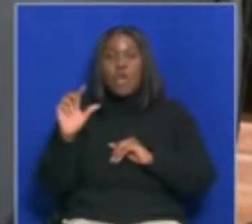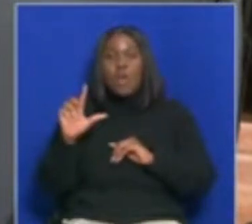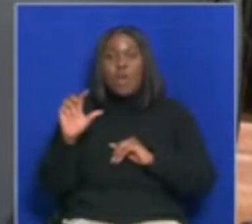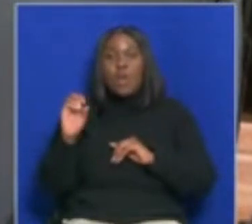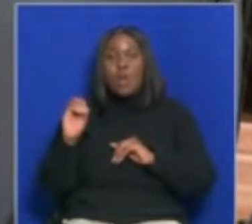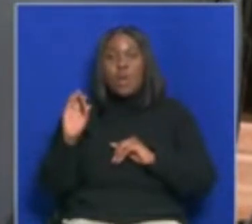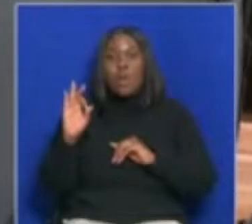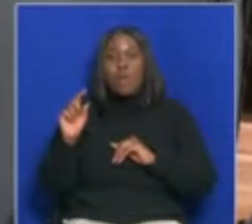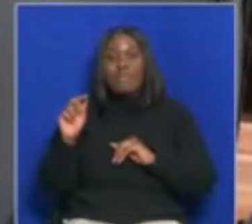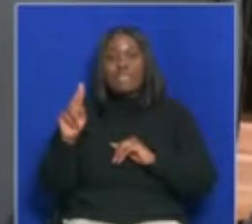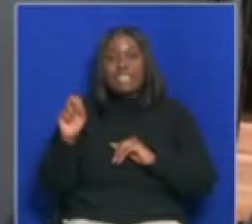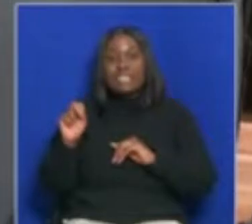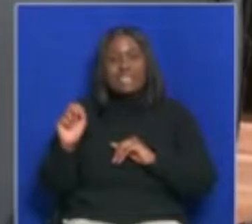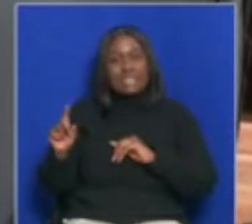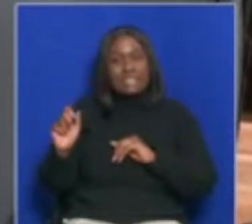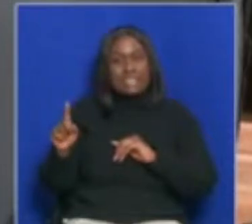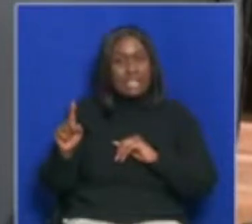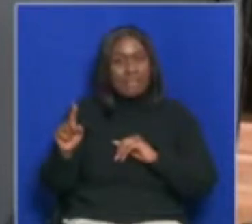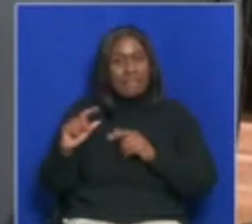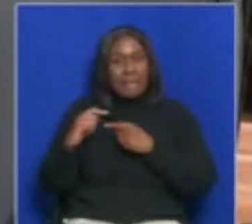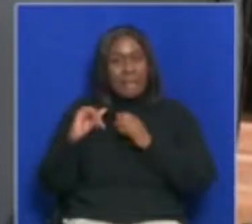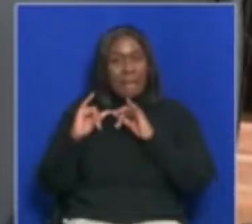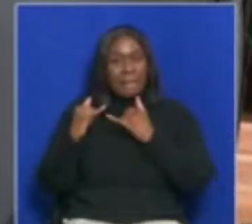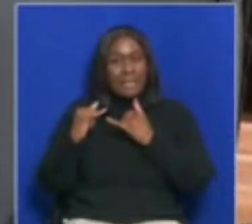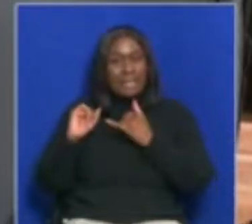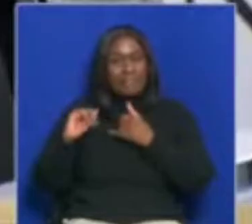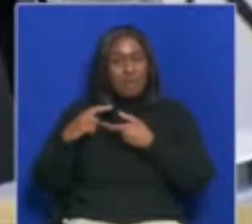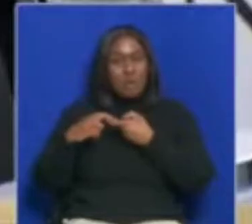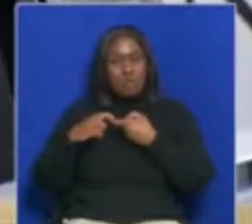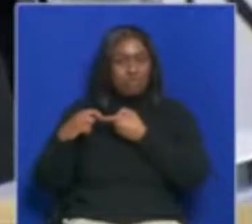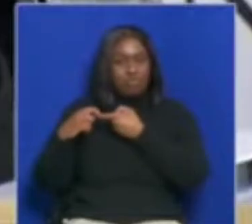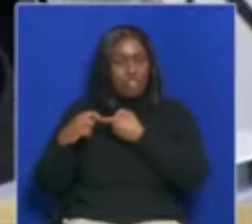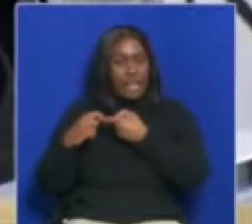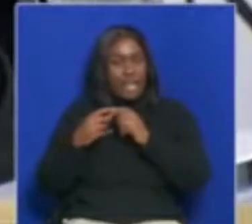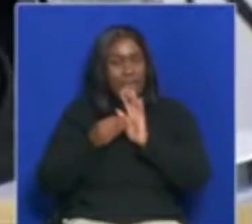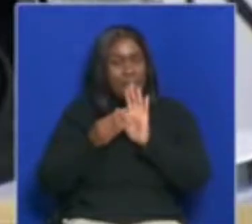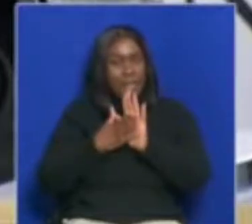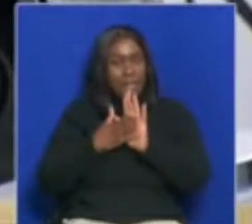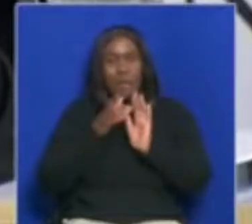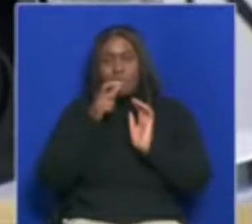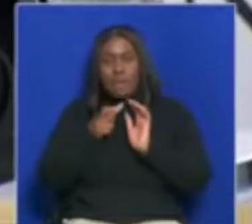recall what that tow truck company was called? Okay,